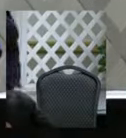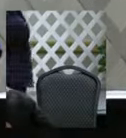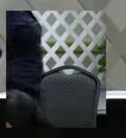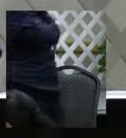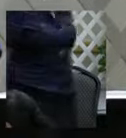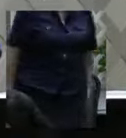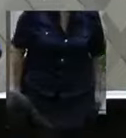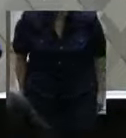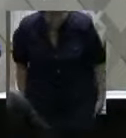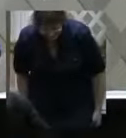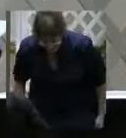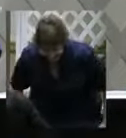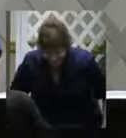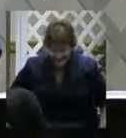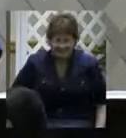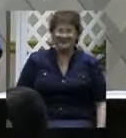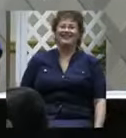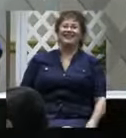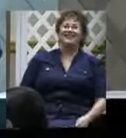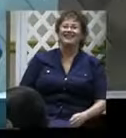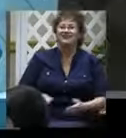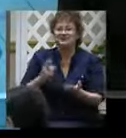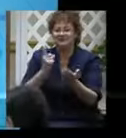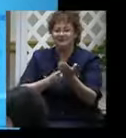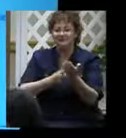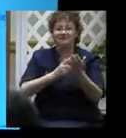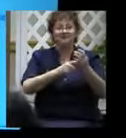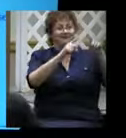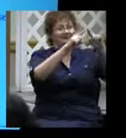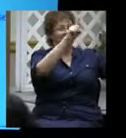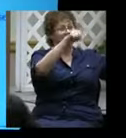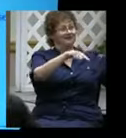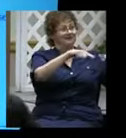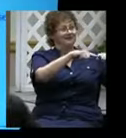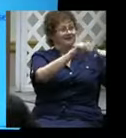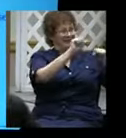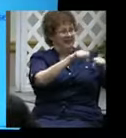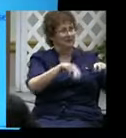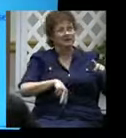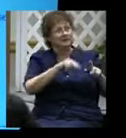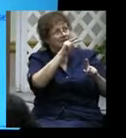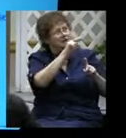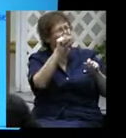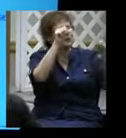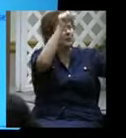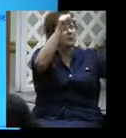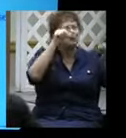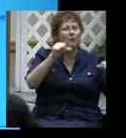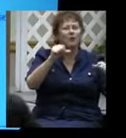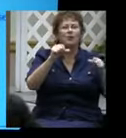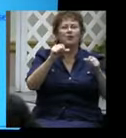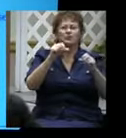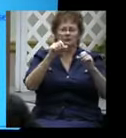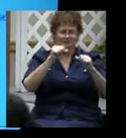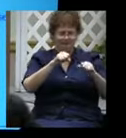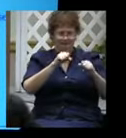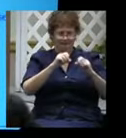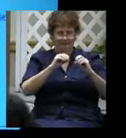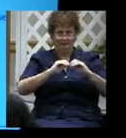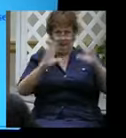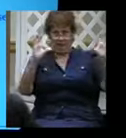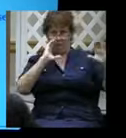are signage. We talked about signage, and whether or not that are the most conspicuous and most visible communications that you have.